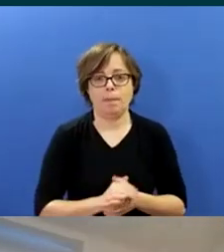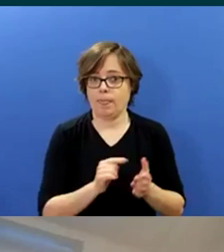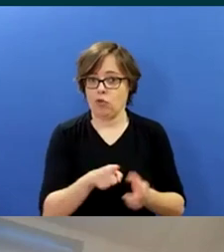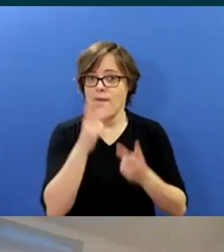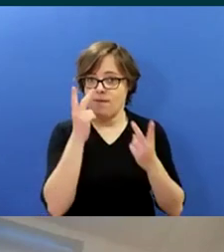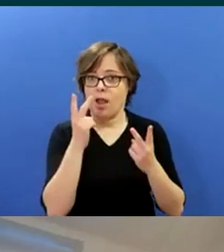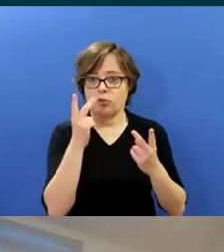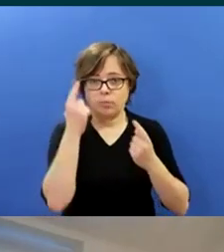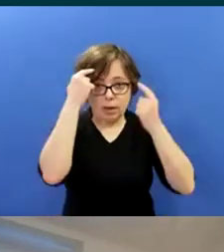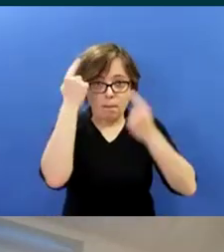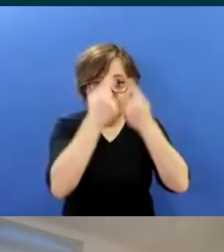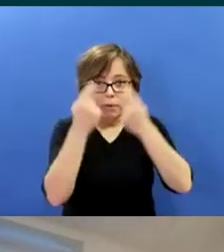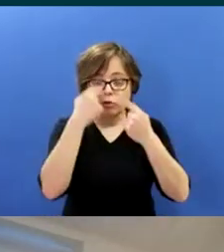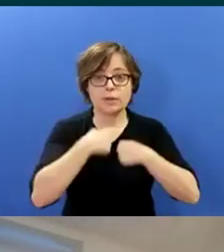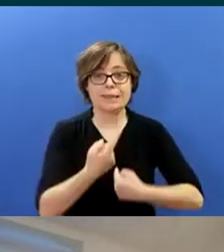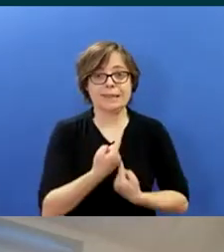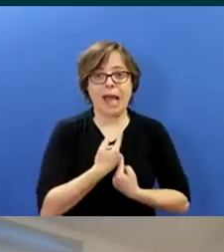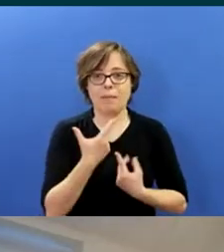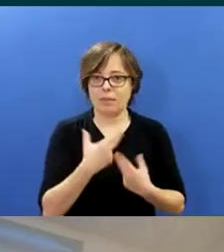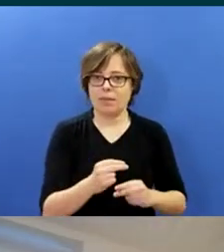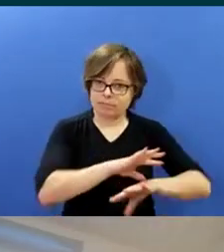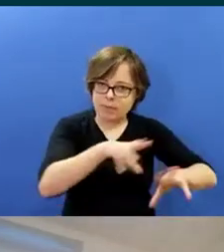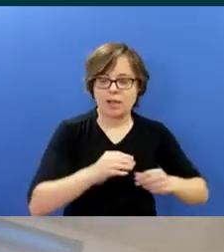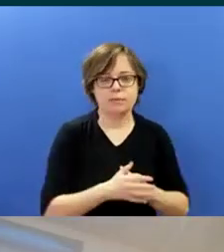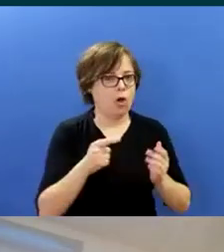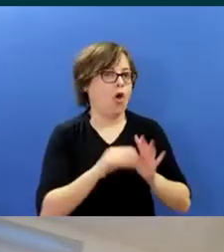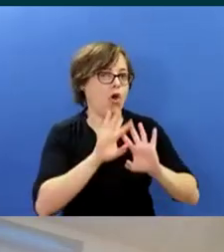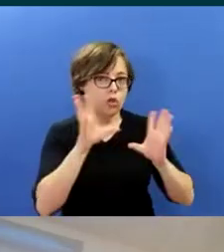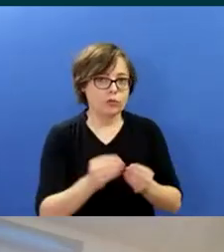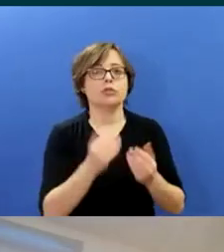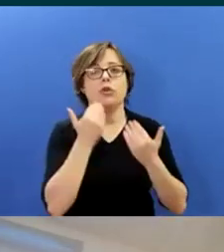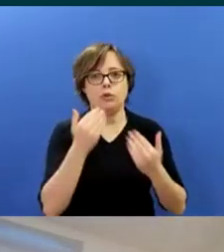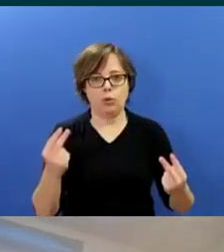And yeah, that's it. Thank you very much for your attention.